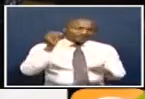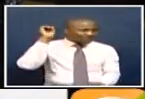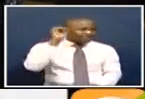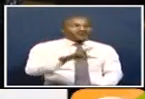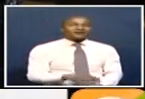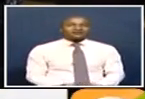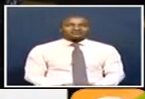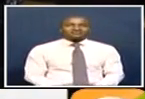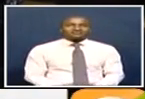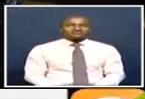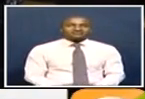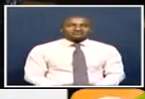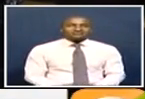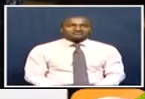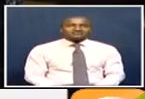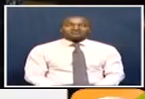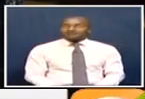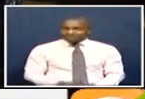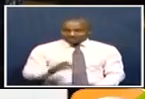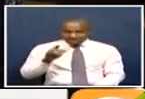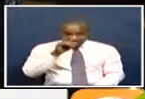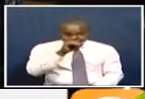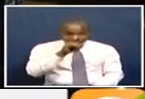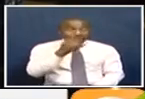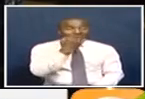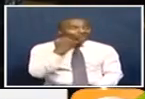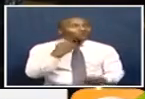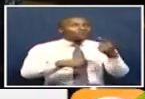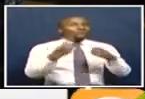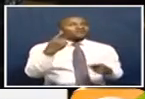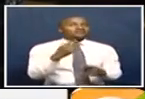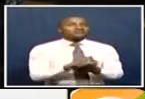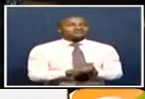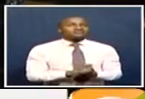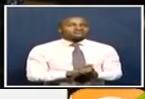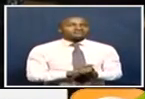Oh, finally you said someone will win. No, that one will win. Huh? That one we can bet. He'll beat Hassan Omar.